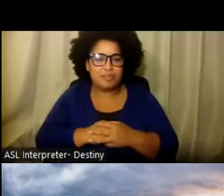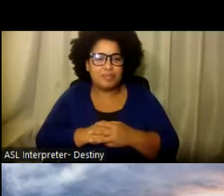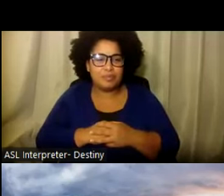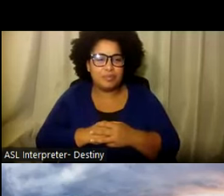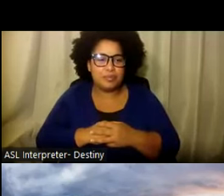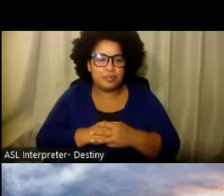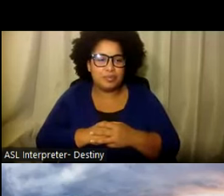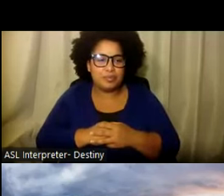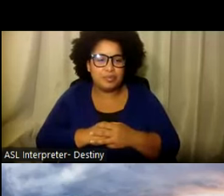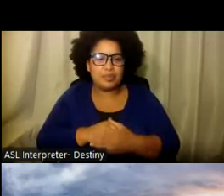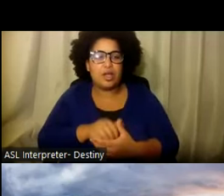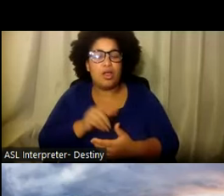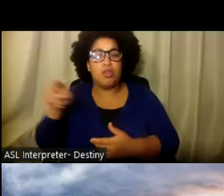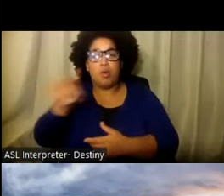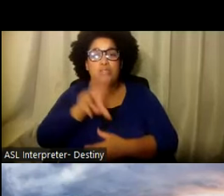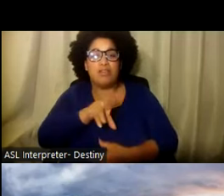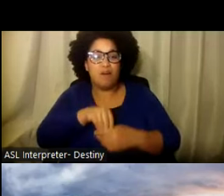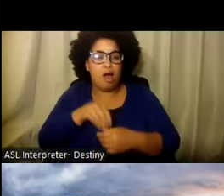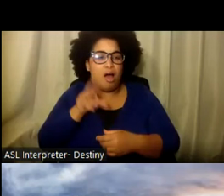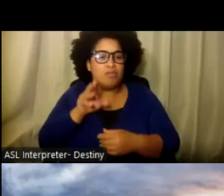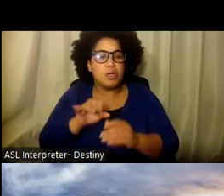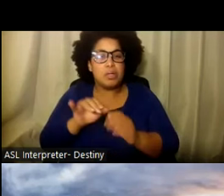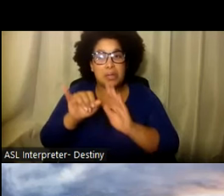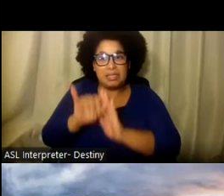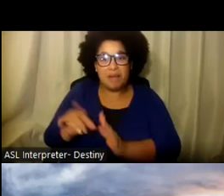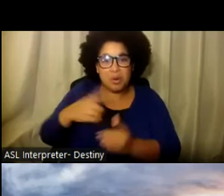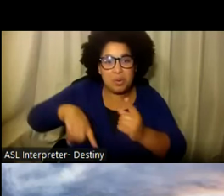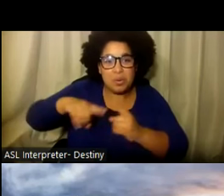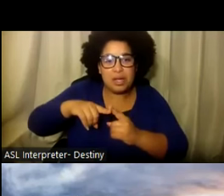Participants are anticipated to be identified by spring of